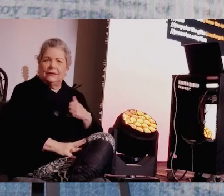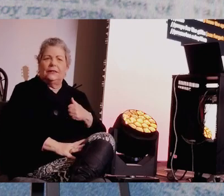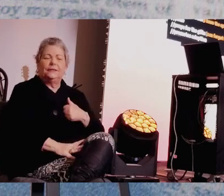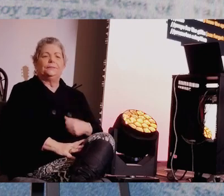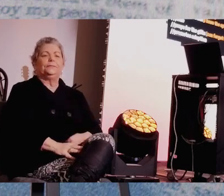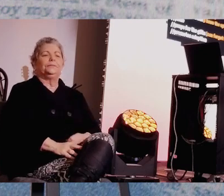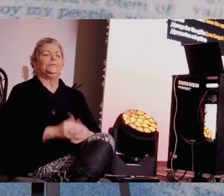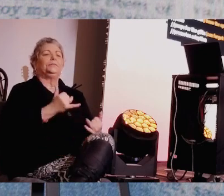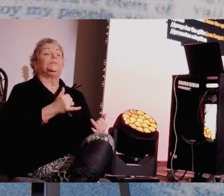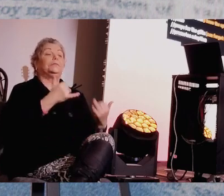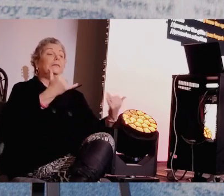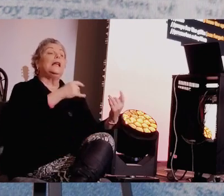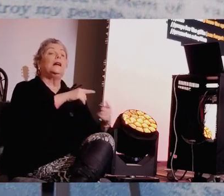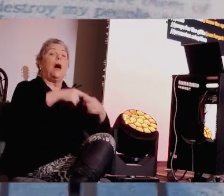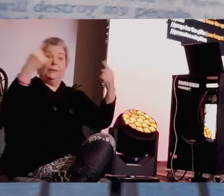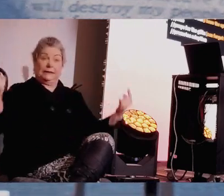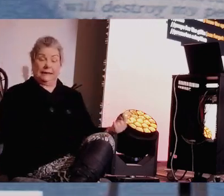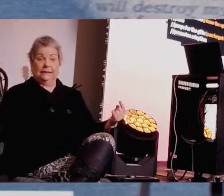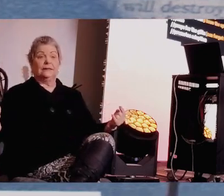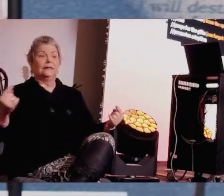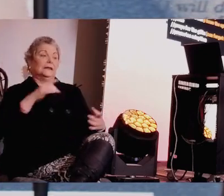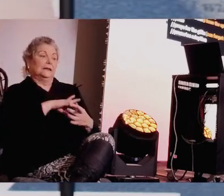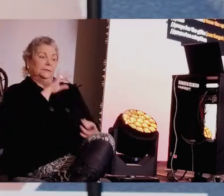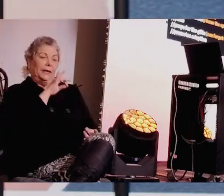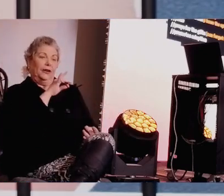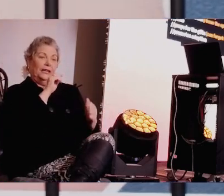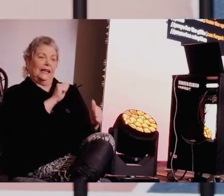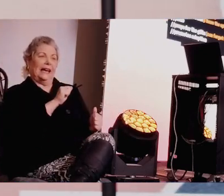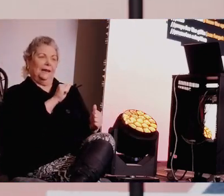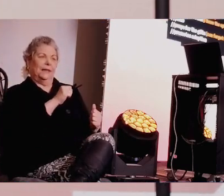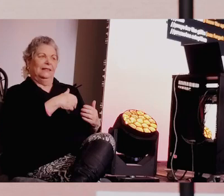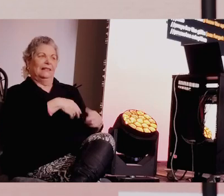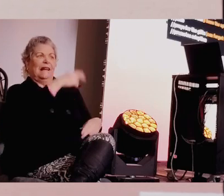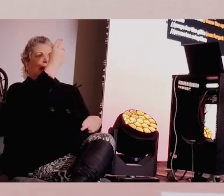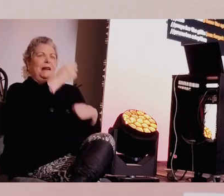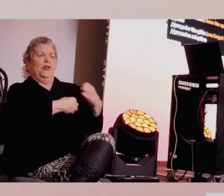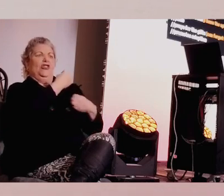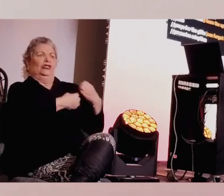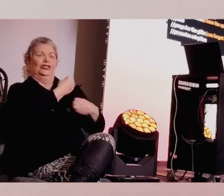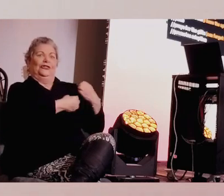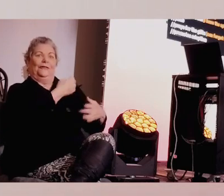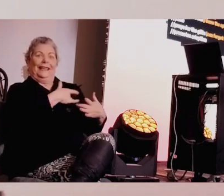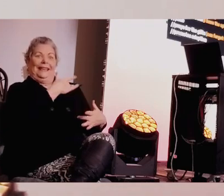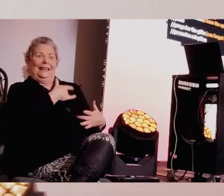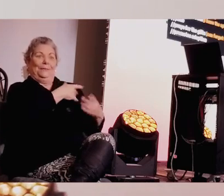Now, let me go to the opposite end. So, Spirit can be kind of this high emotional charge place.